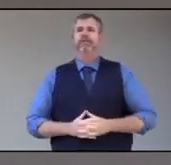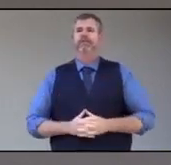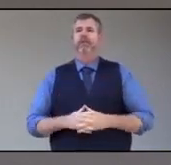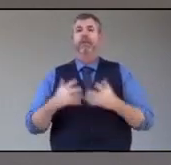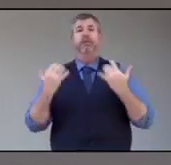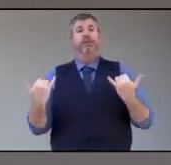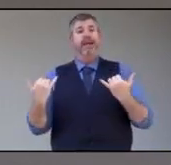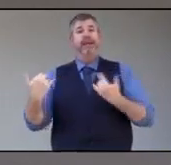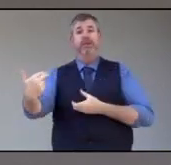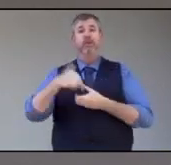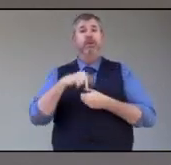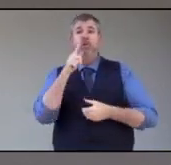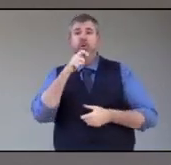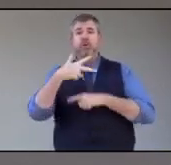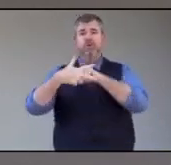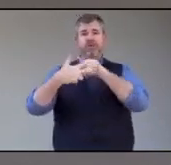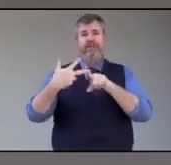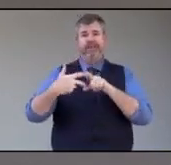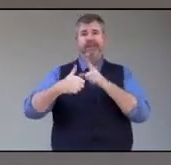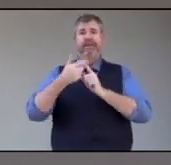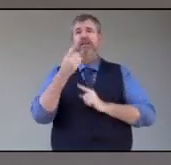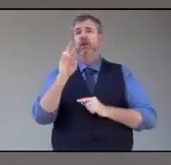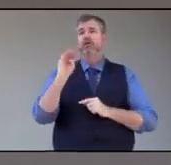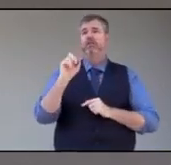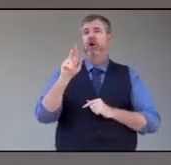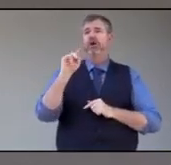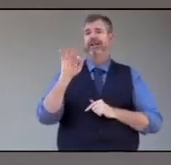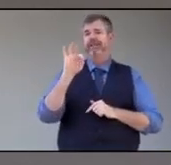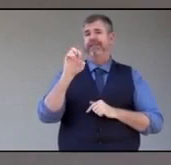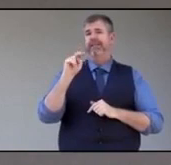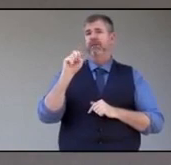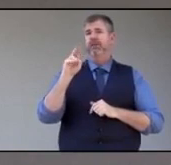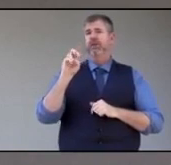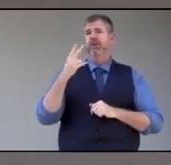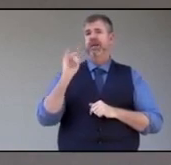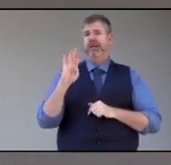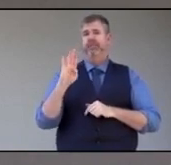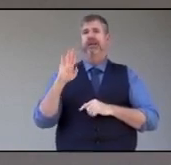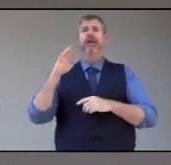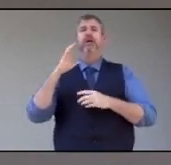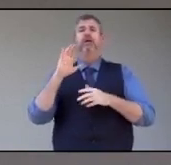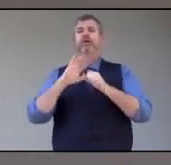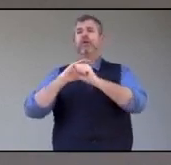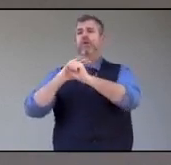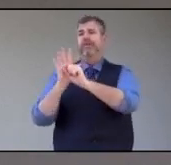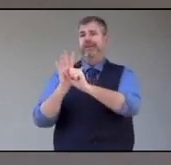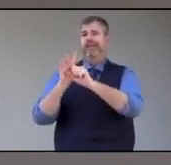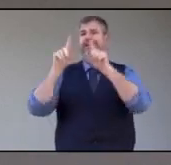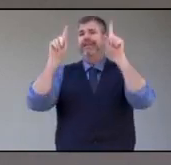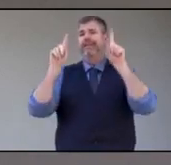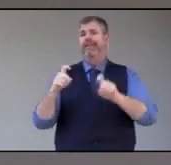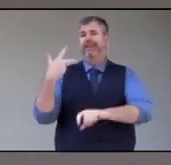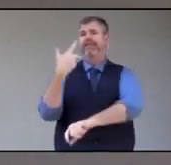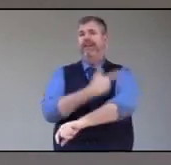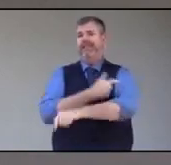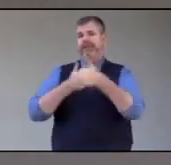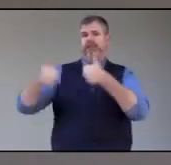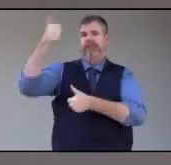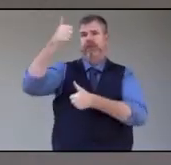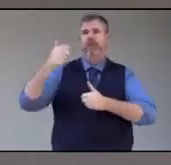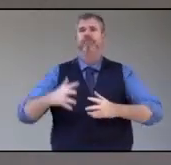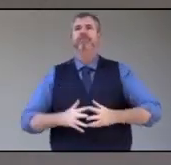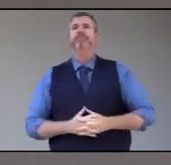Fenstersheib, the COVID-19 testing and vaccine officer for the County of Santa Clara, followed by Dr. Ahmad